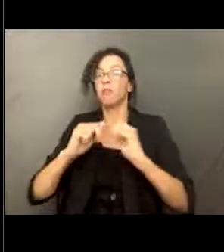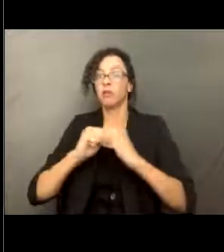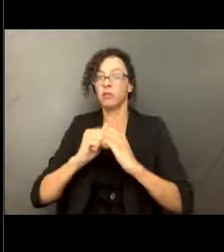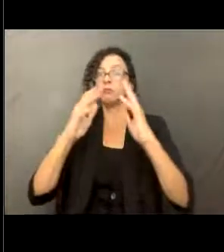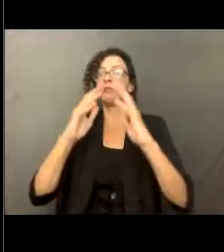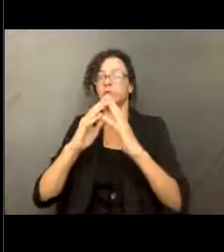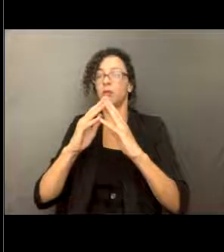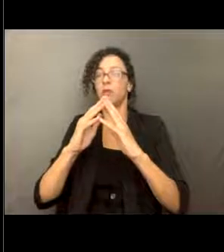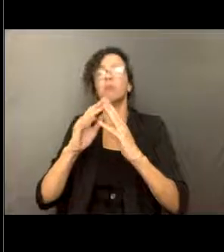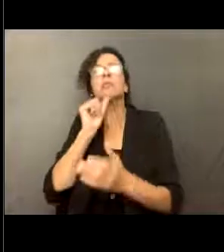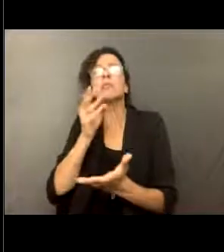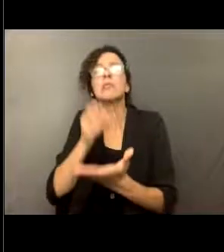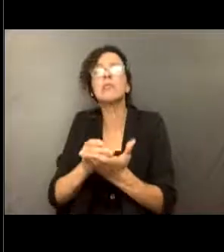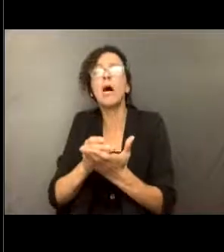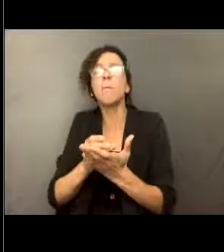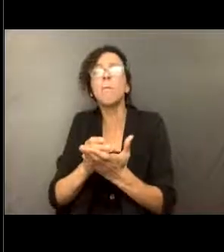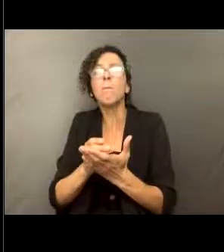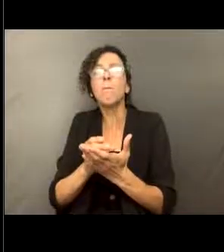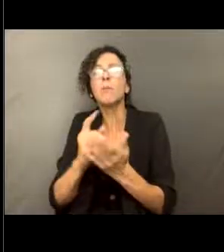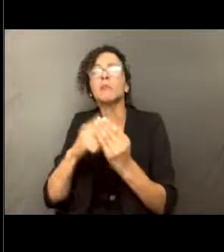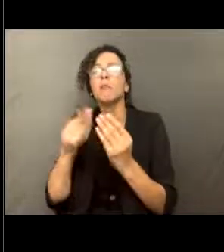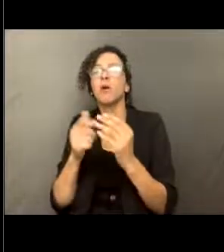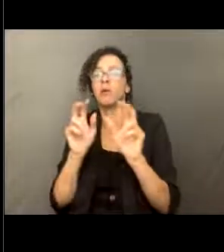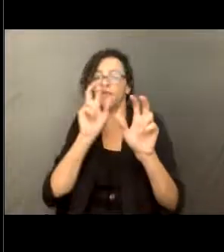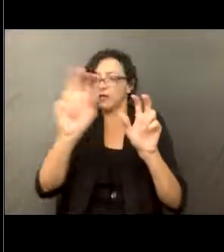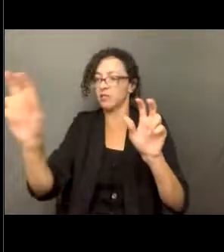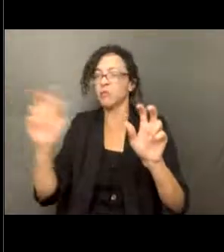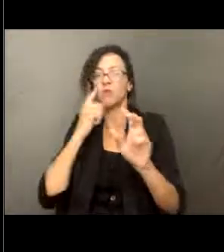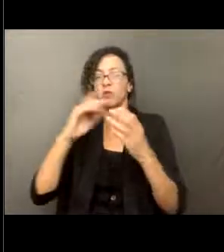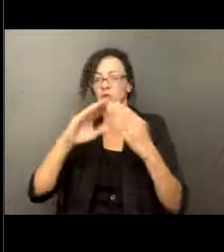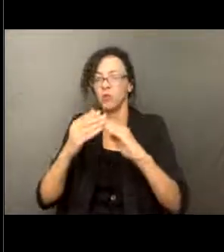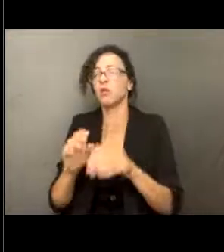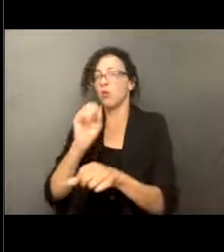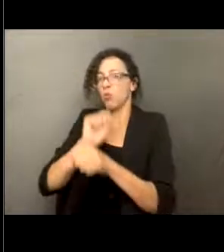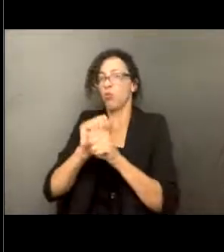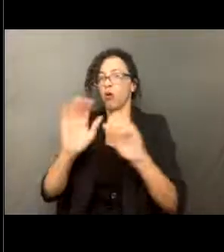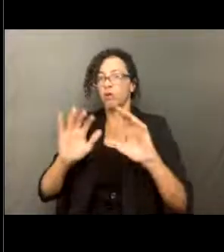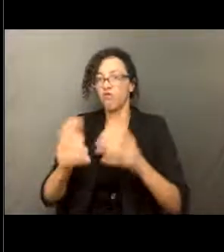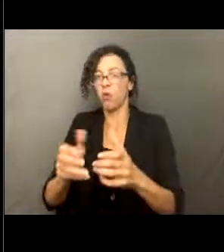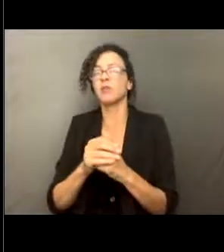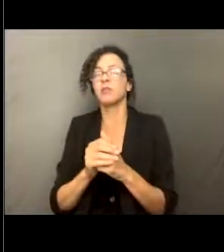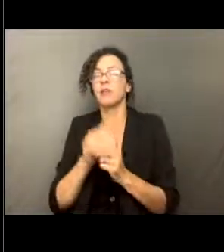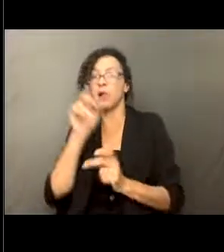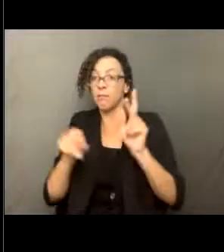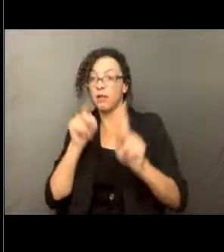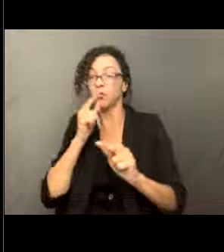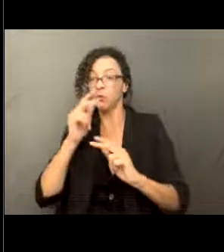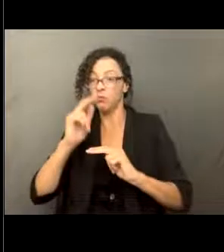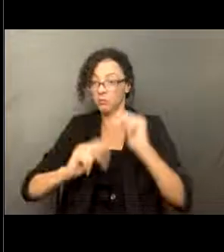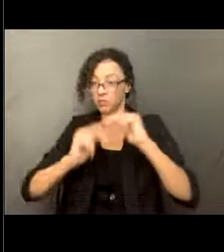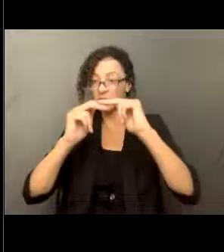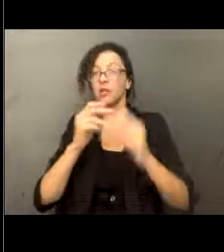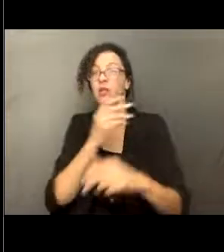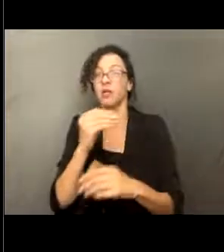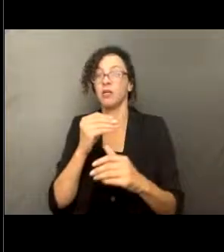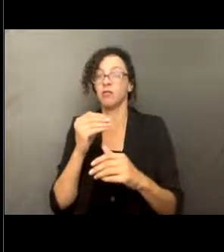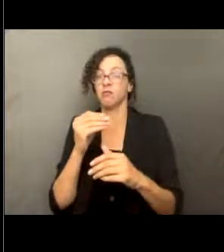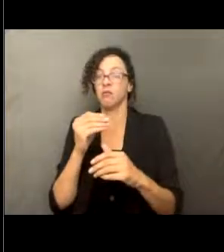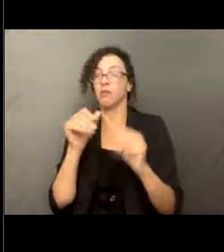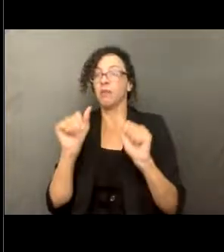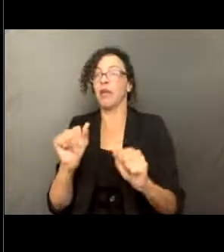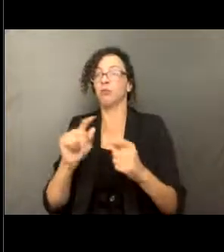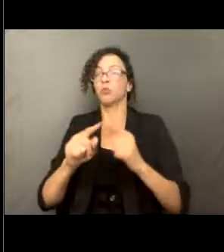the workforce, and the people that not only build it, but then continue to operate it. And having the ability to